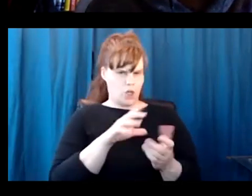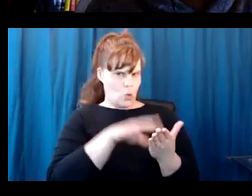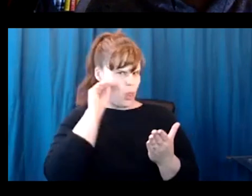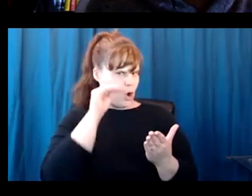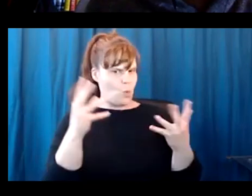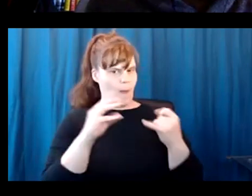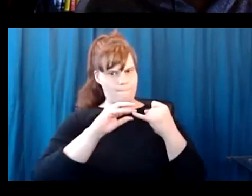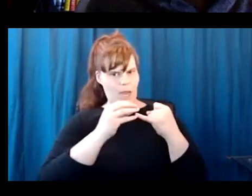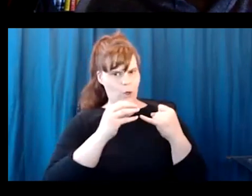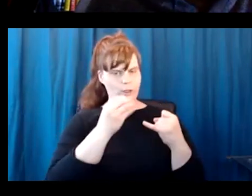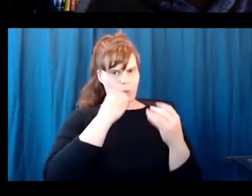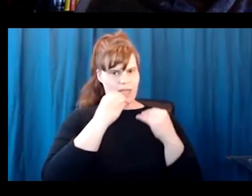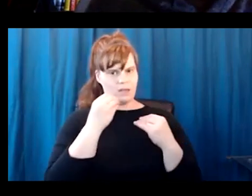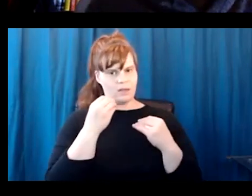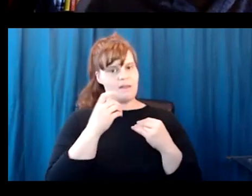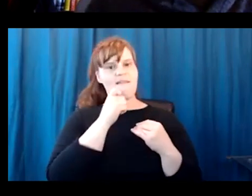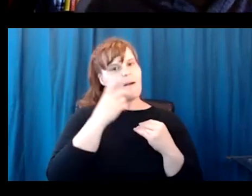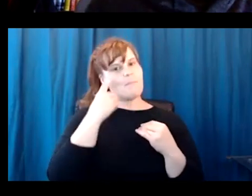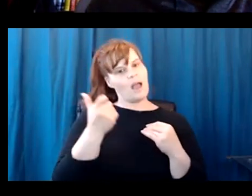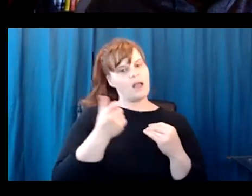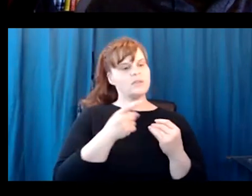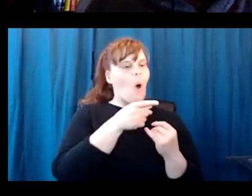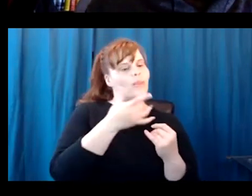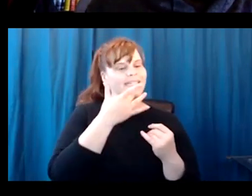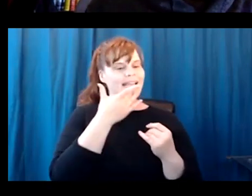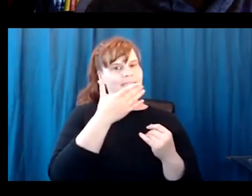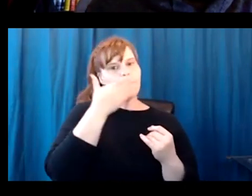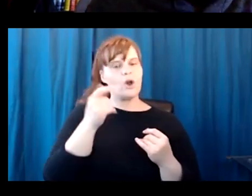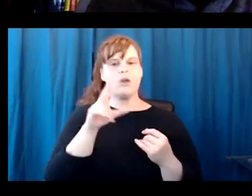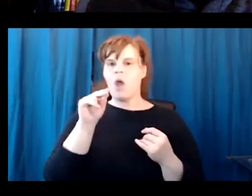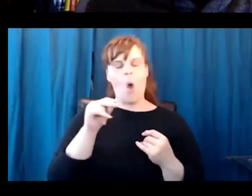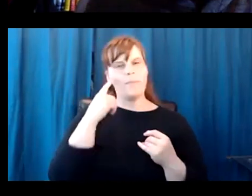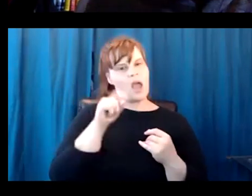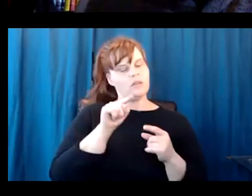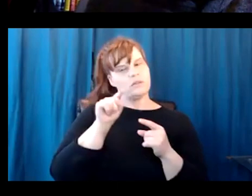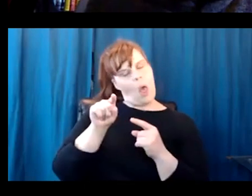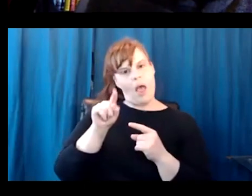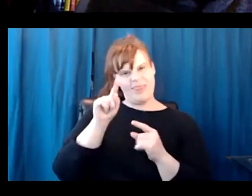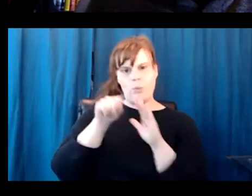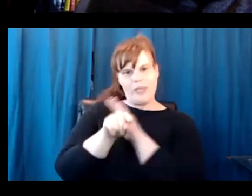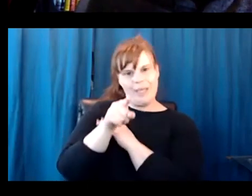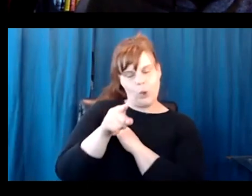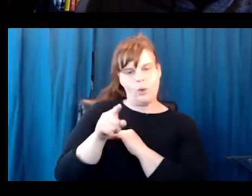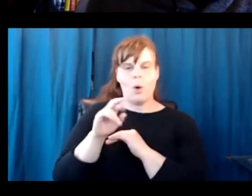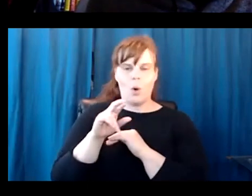but rather because certain berries will kill you, or at least